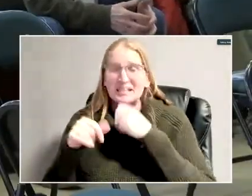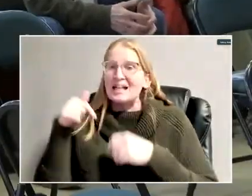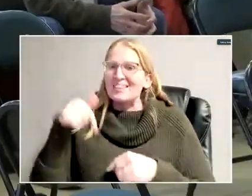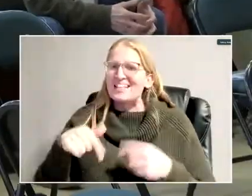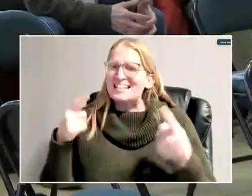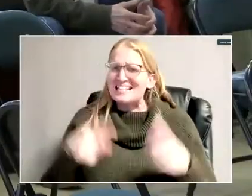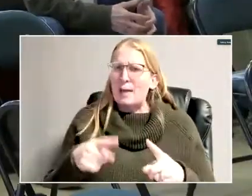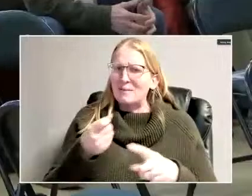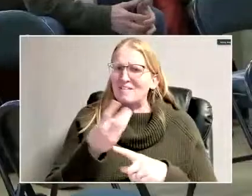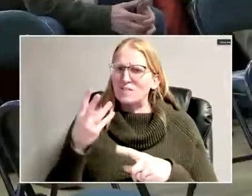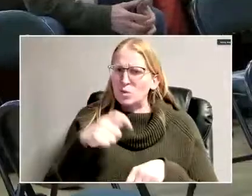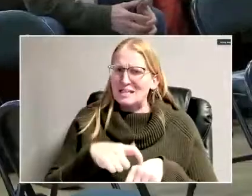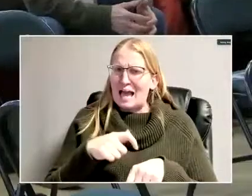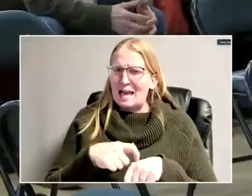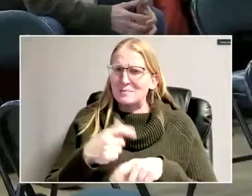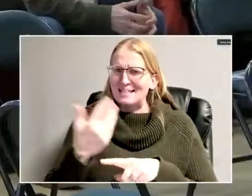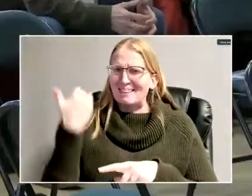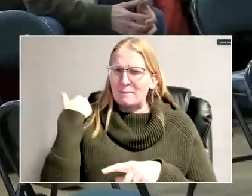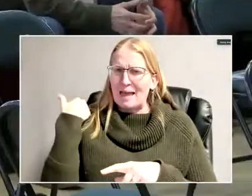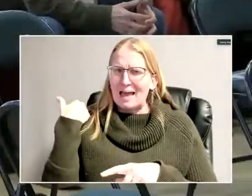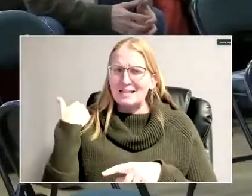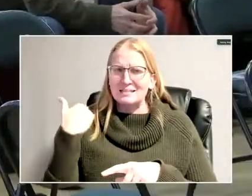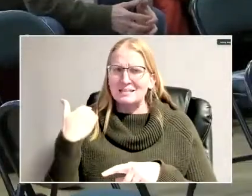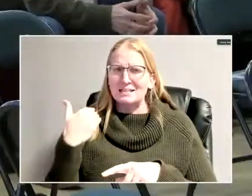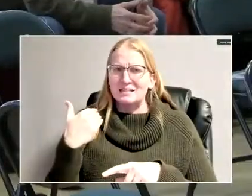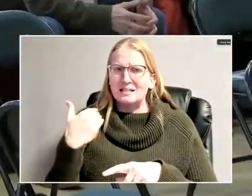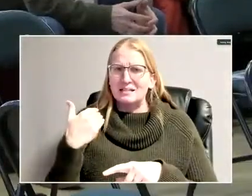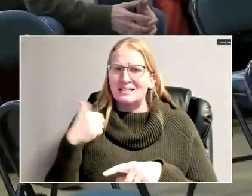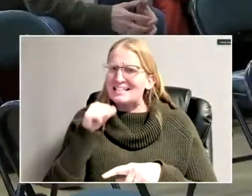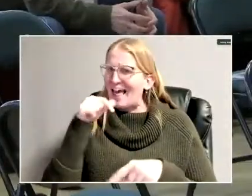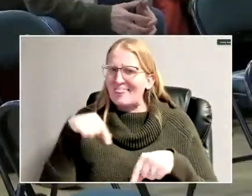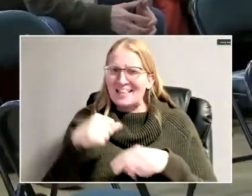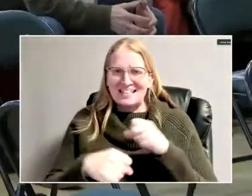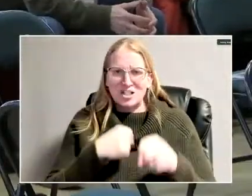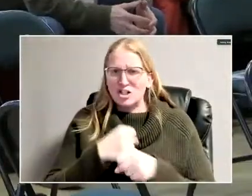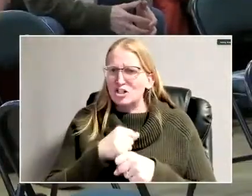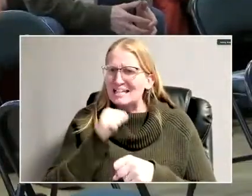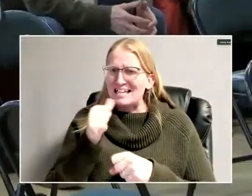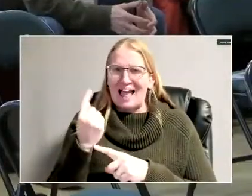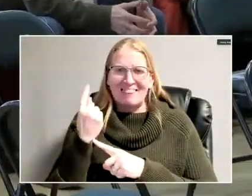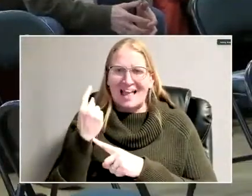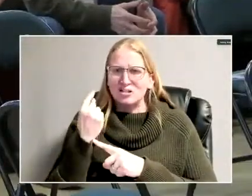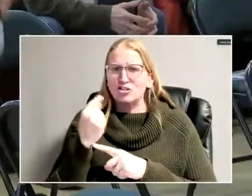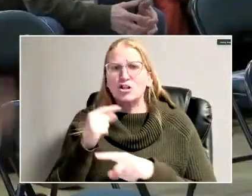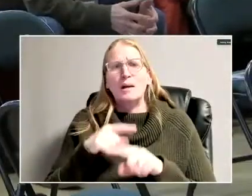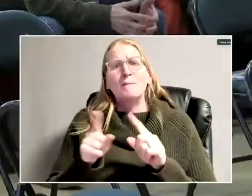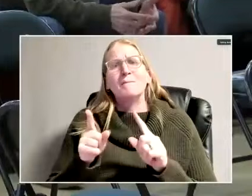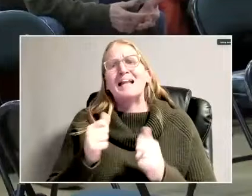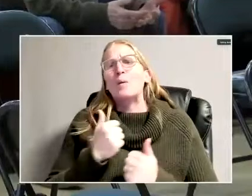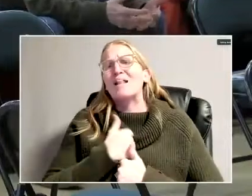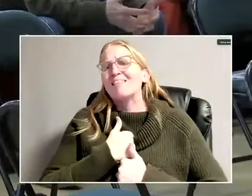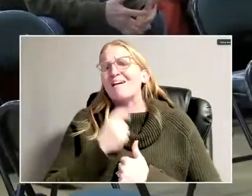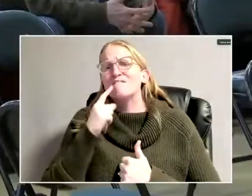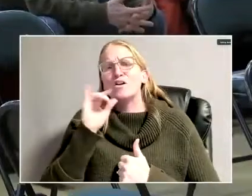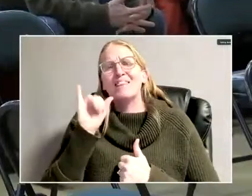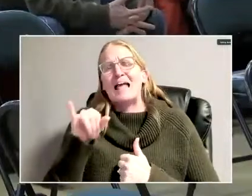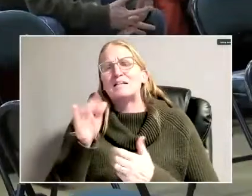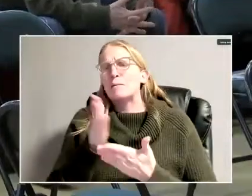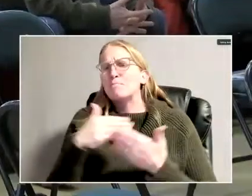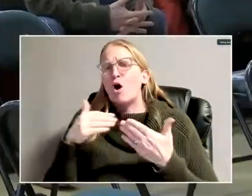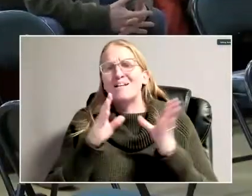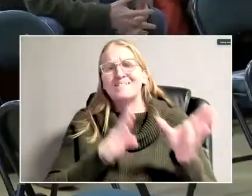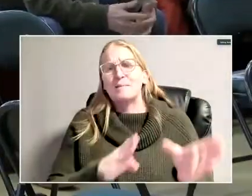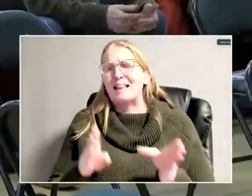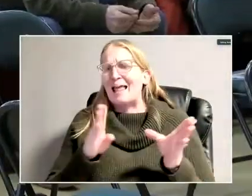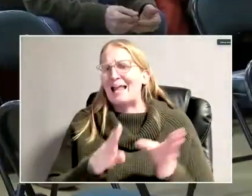it hasn't happened this year and I think it maybe didn't happen last year and I would really just love for that to be part of the the organizing and the planning that um